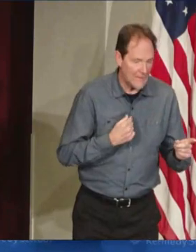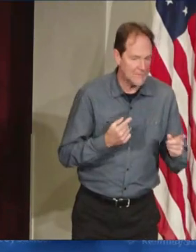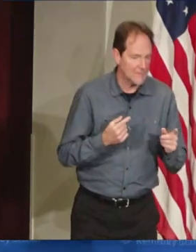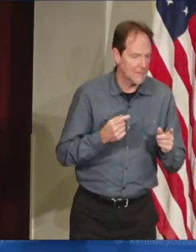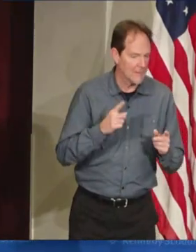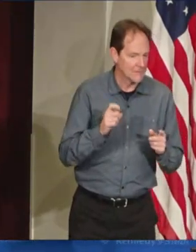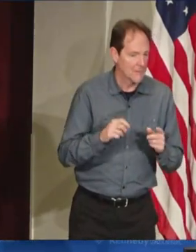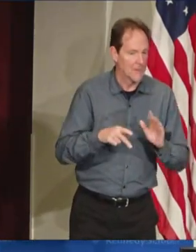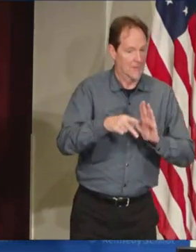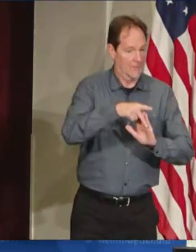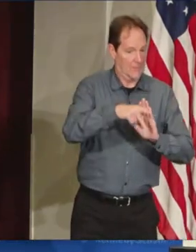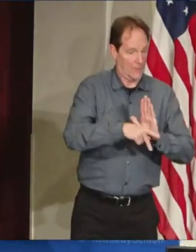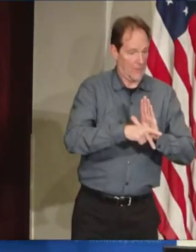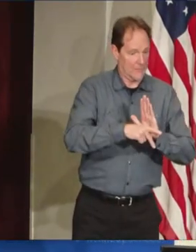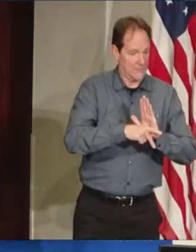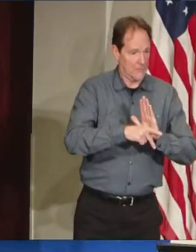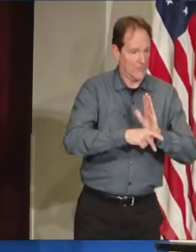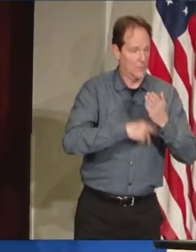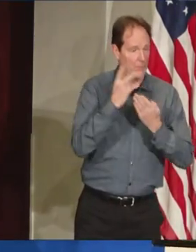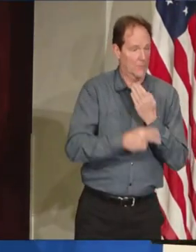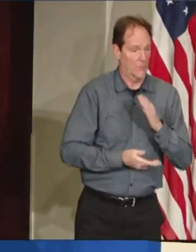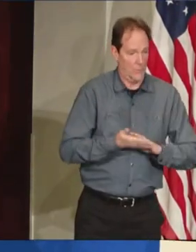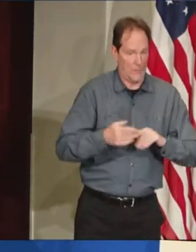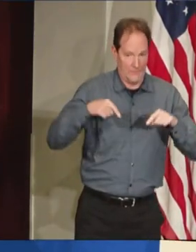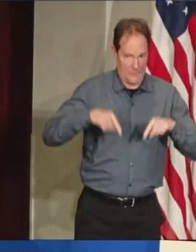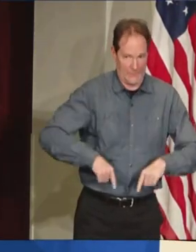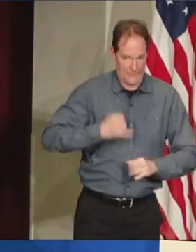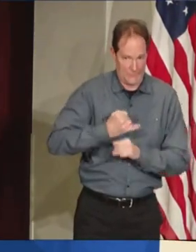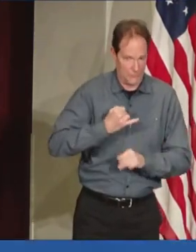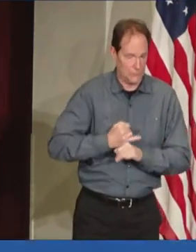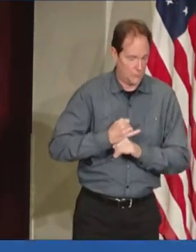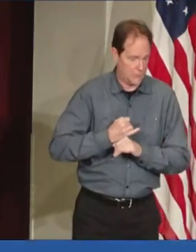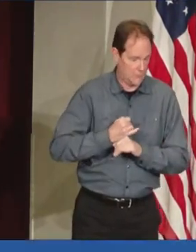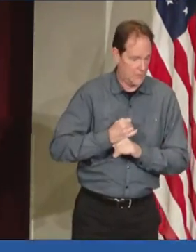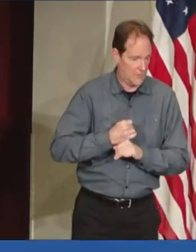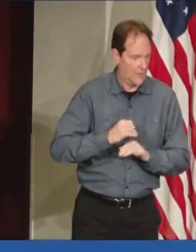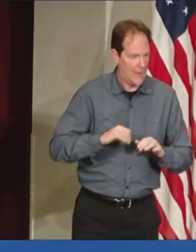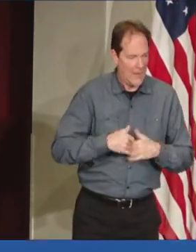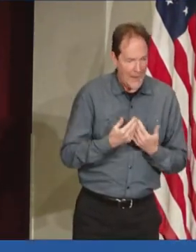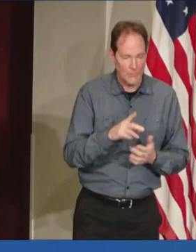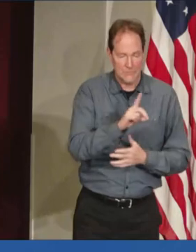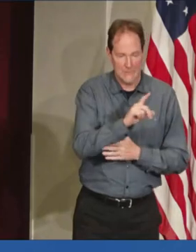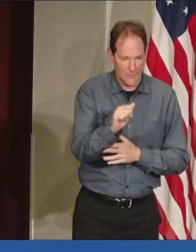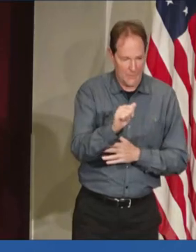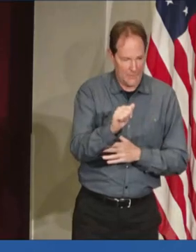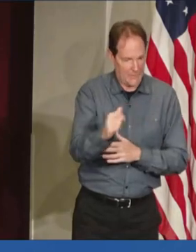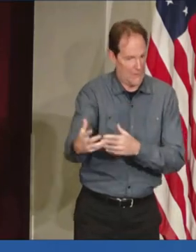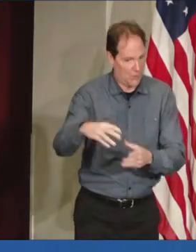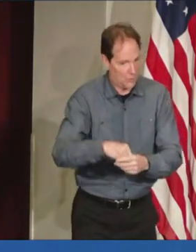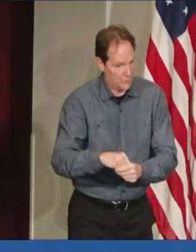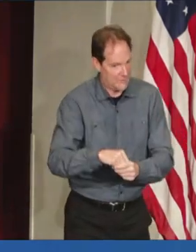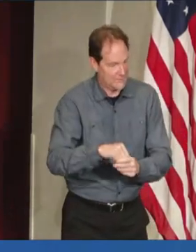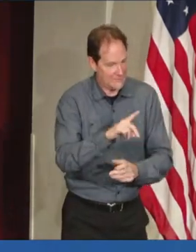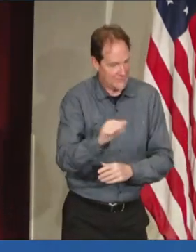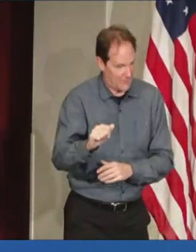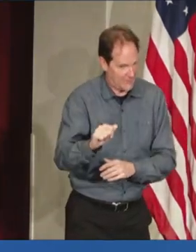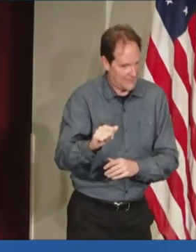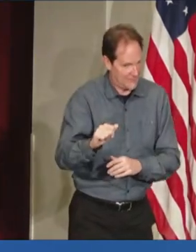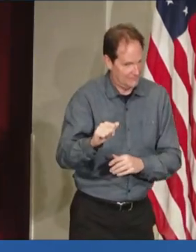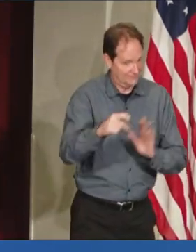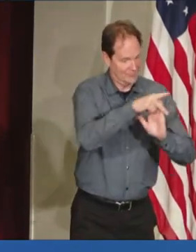policies programs that are being run out of this institute, how is disability being included? And I